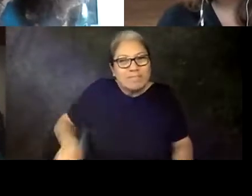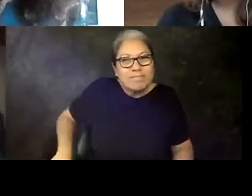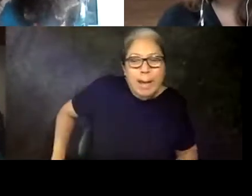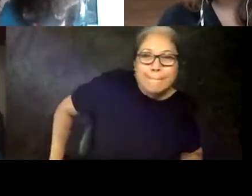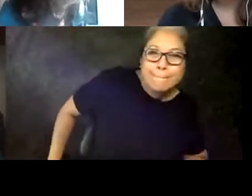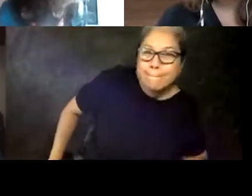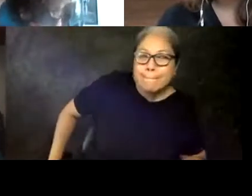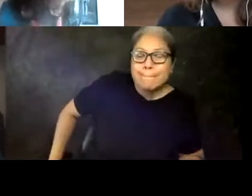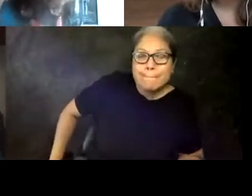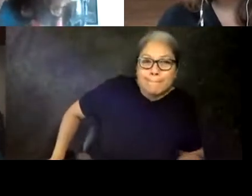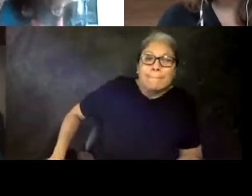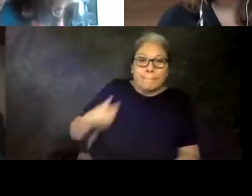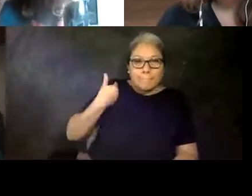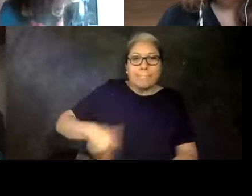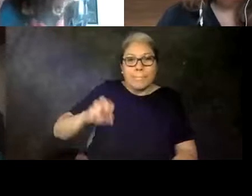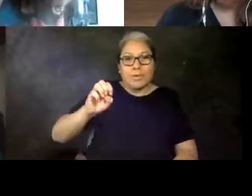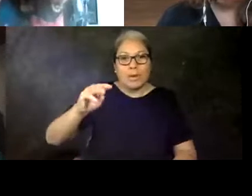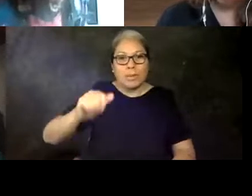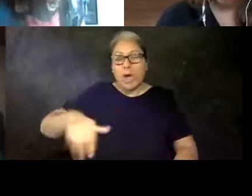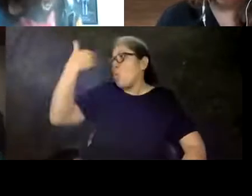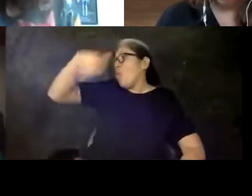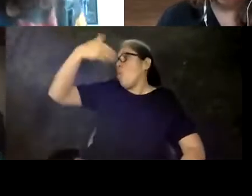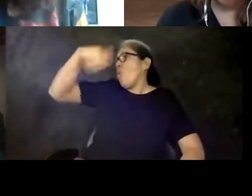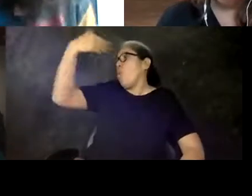This is Rima. Woo!